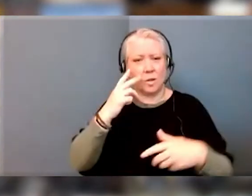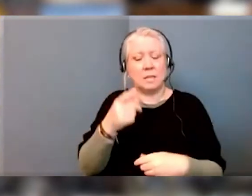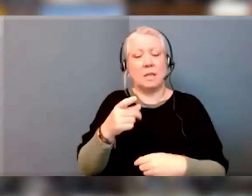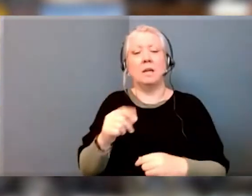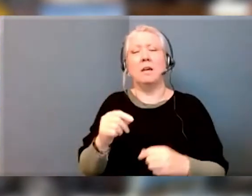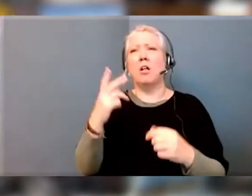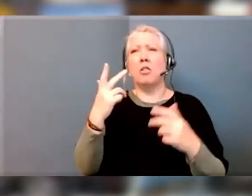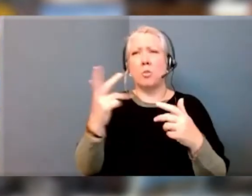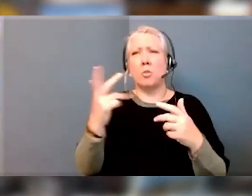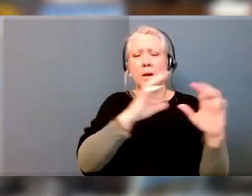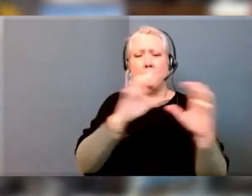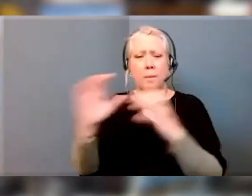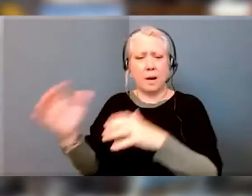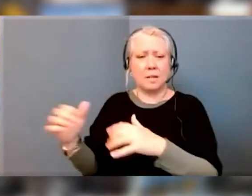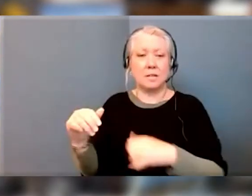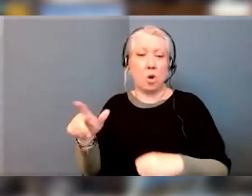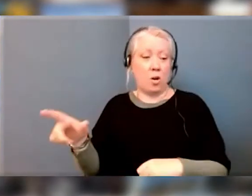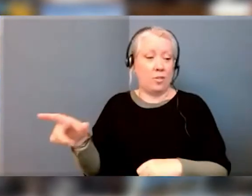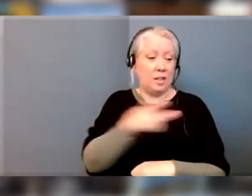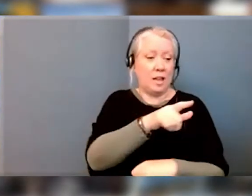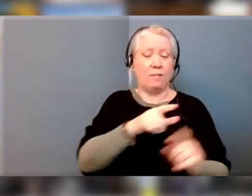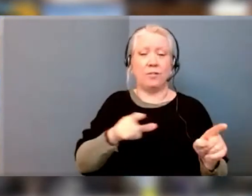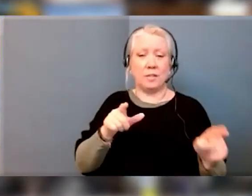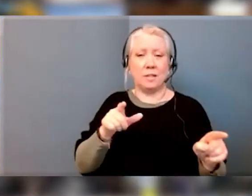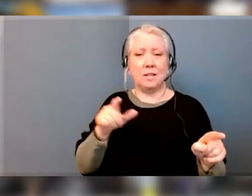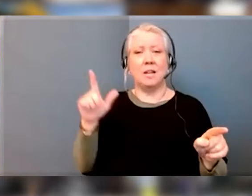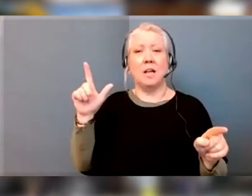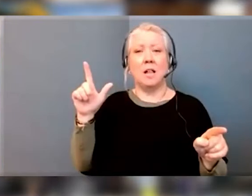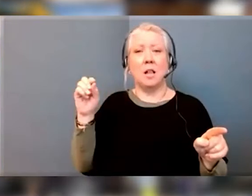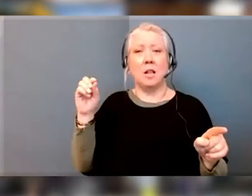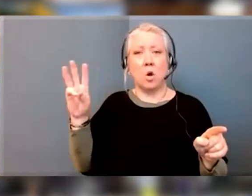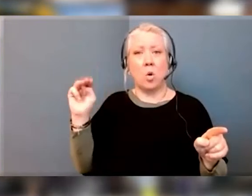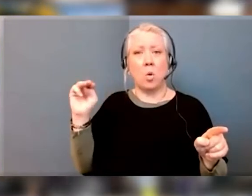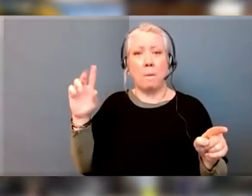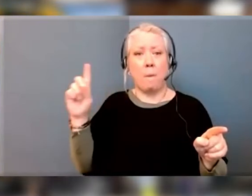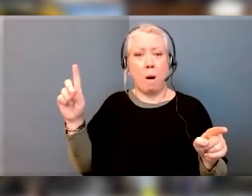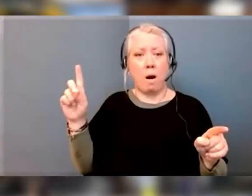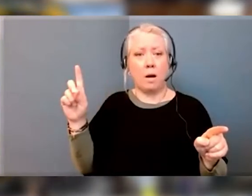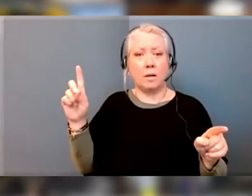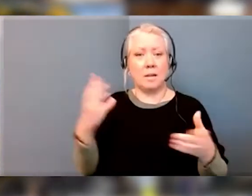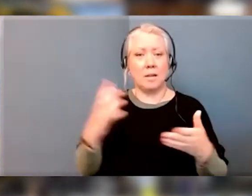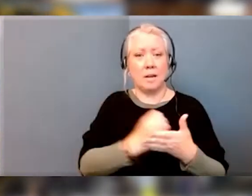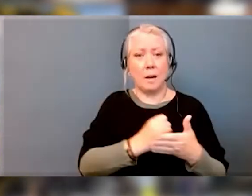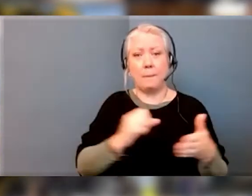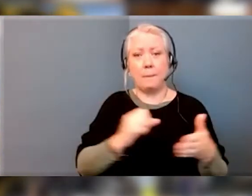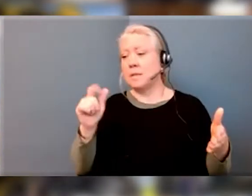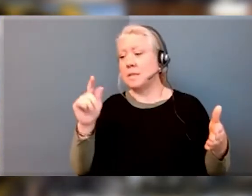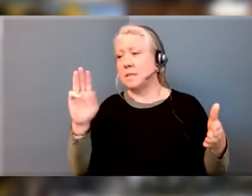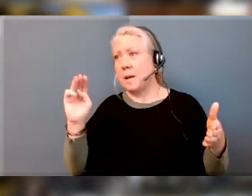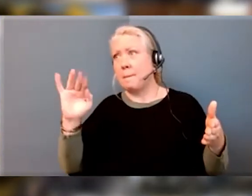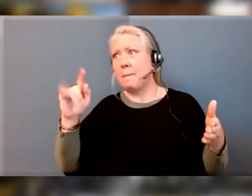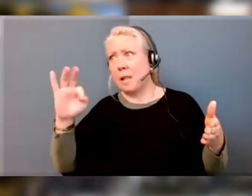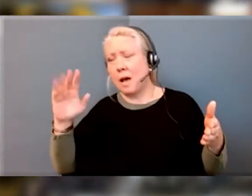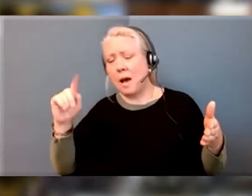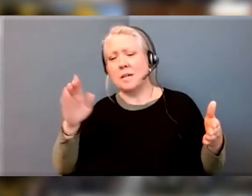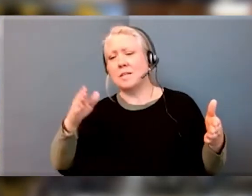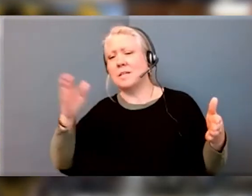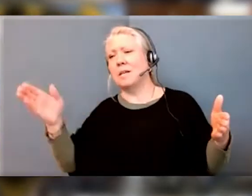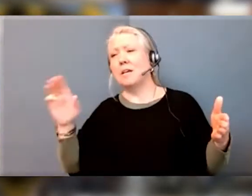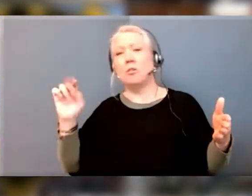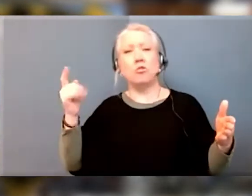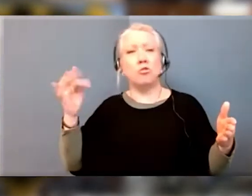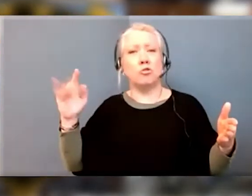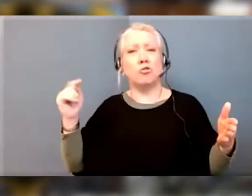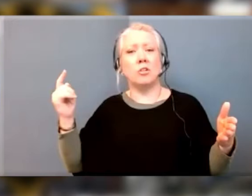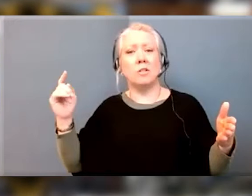on is the one you see to the left, which is low mod income. There are two other categories, slum and blight and urgent need. Urgent need is rarely